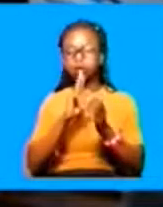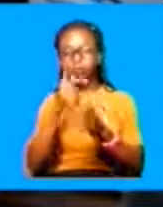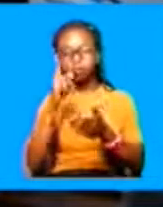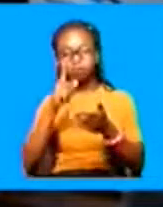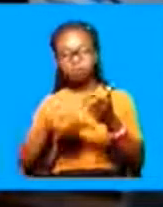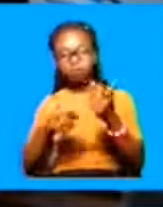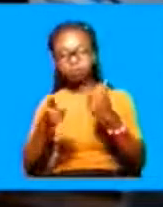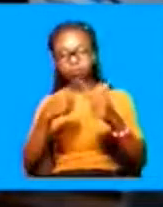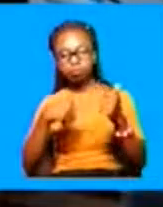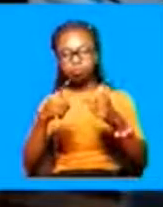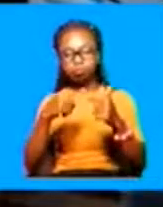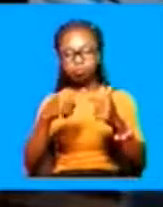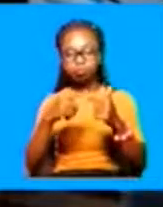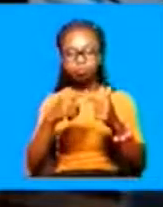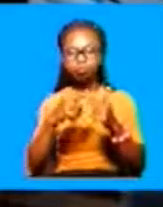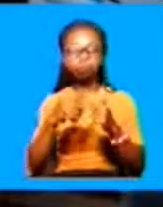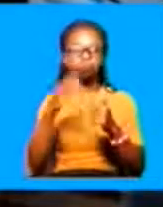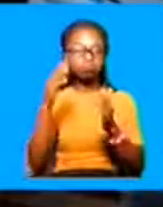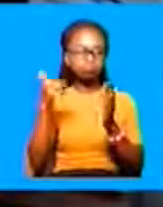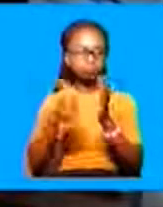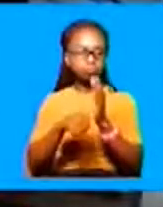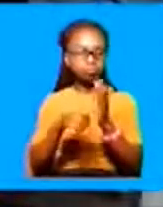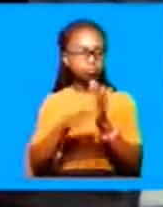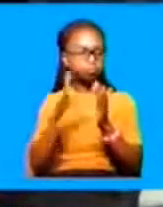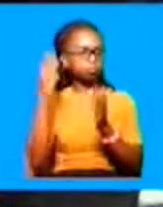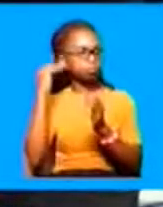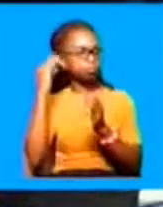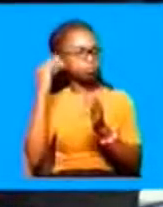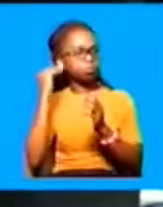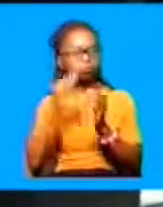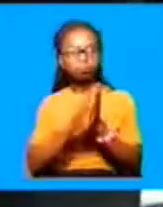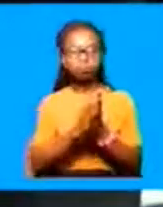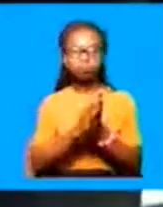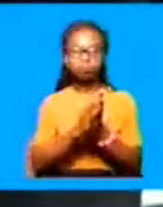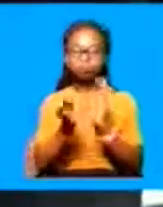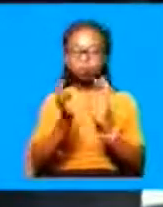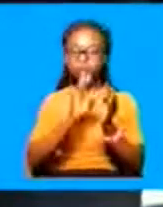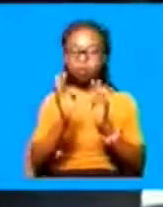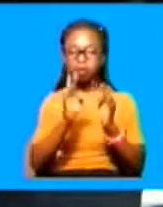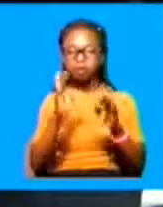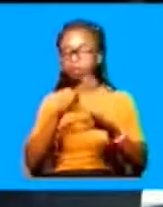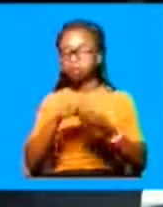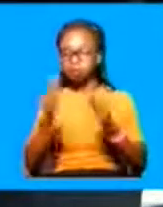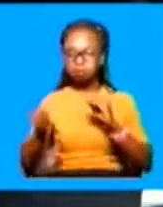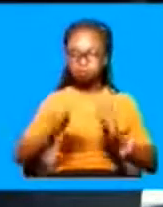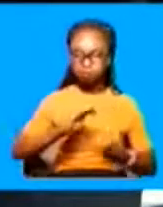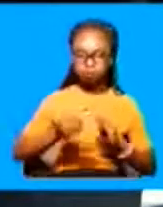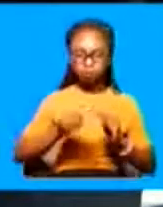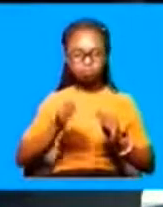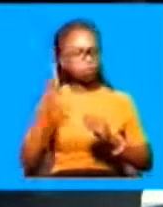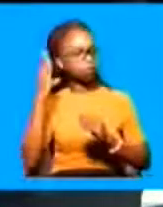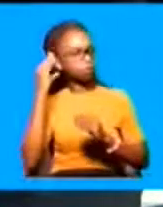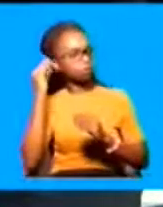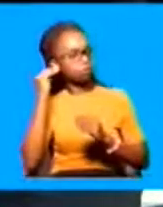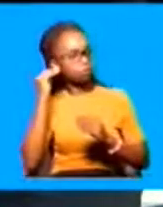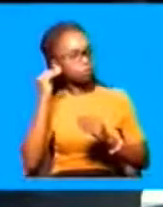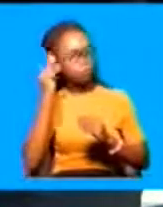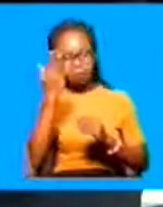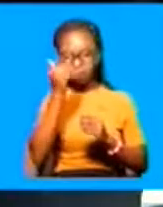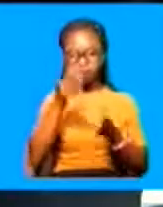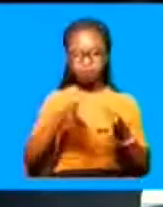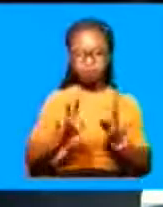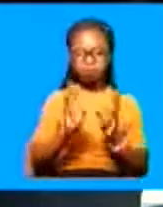mago achiel kuom tuoche ma kelo ga koso winjo wach. Kata obedo ni ne giyudo ng'ol mar koso winjo wach nikech yore